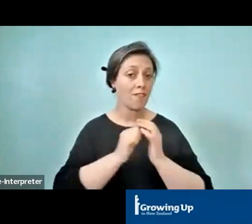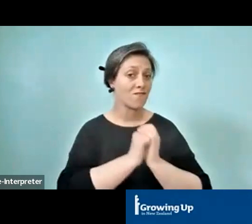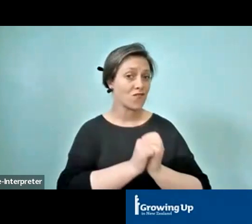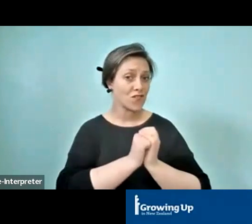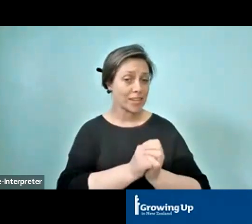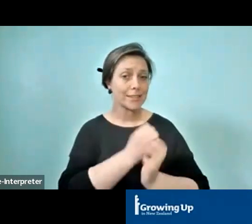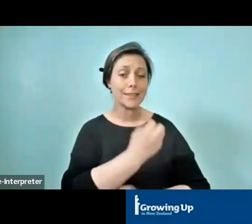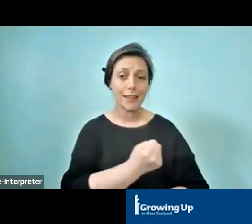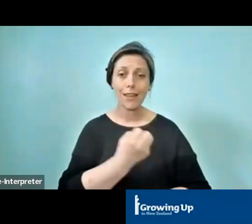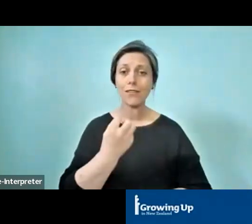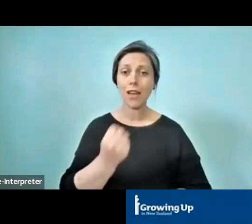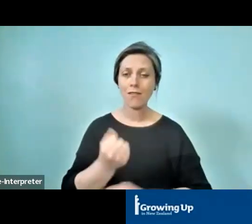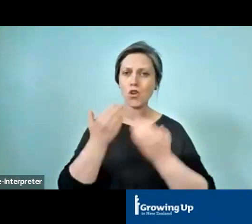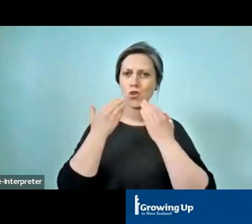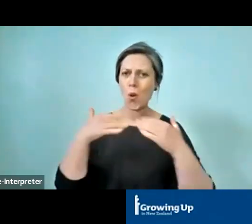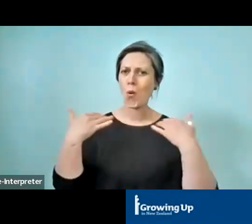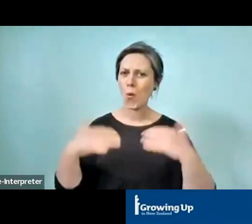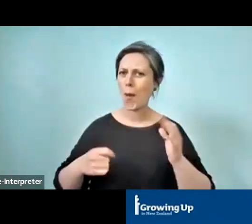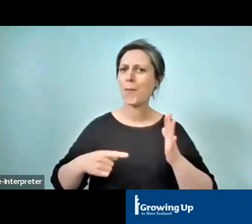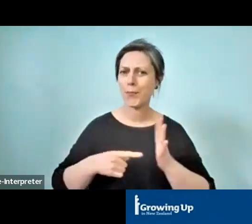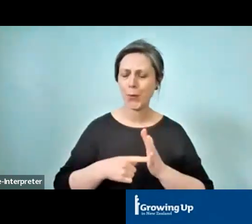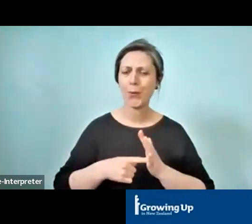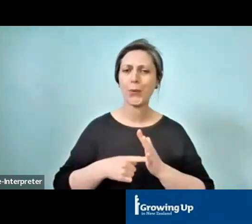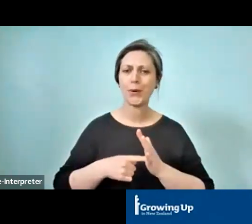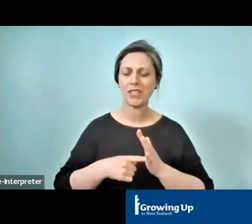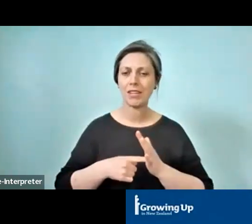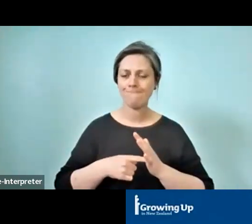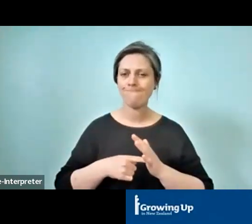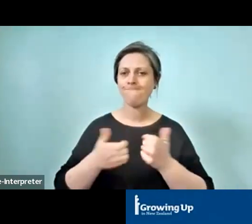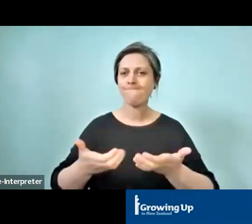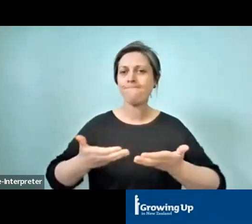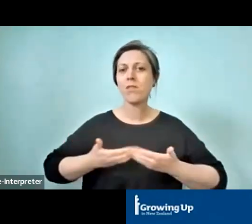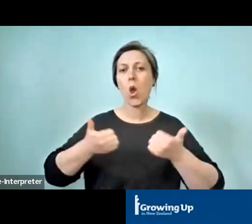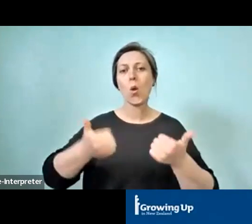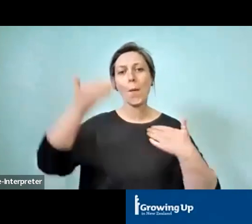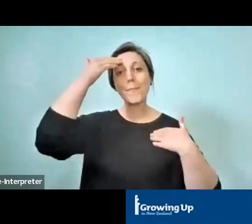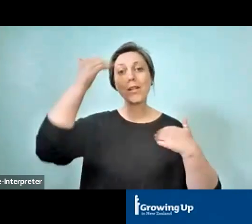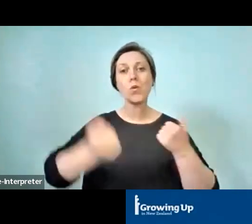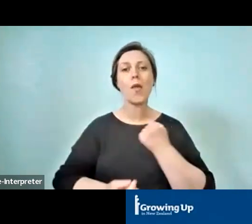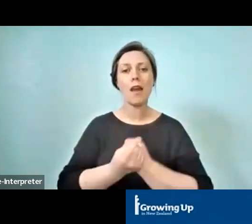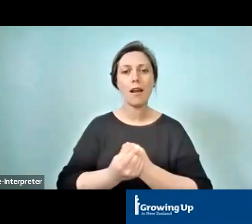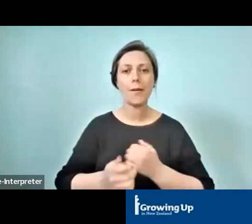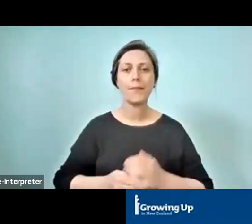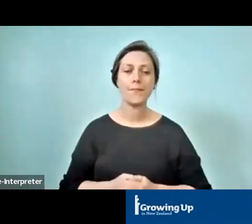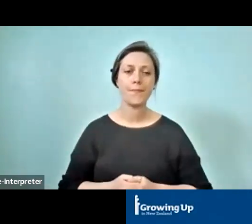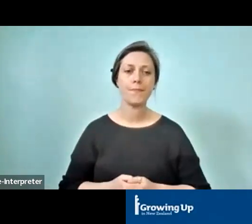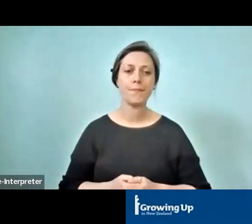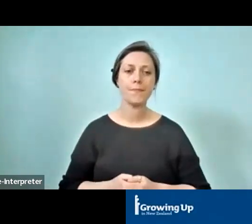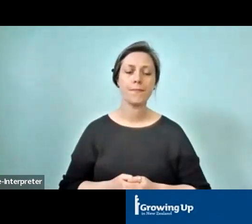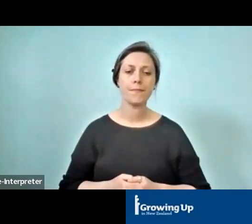showing how important they are for good mental health outcomes. But I guess